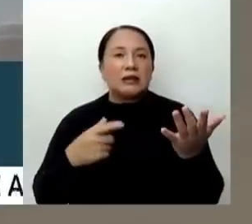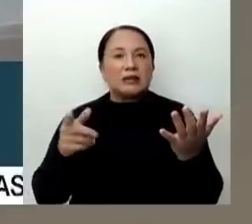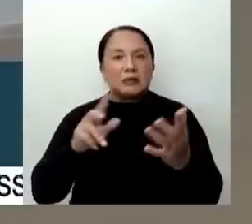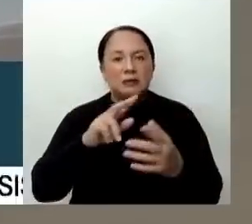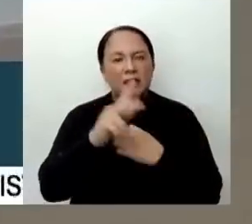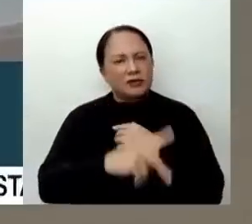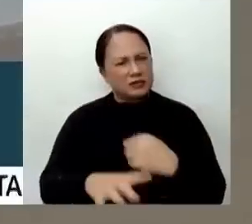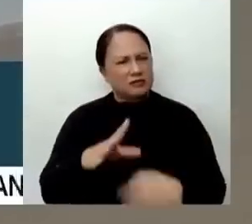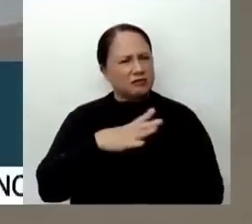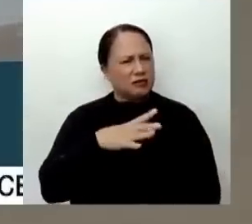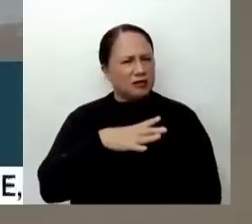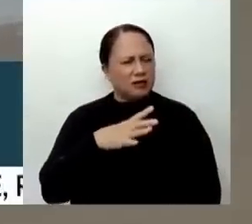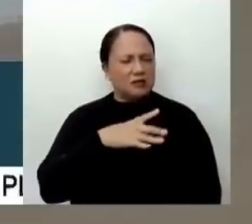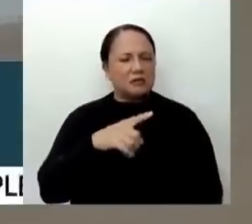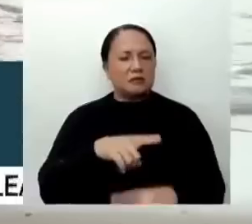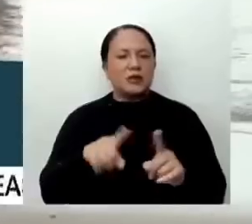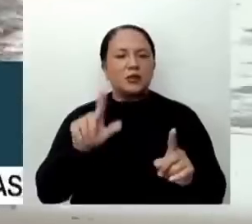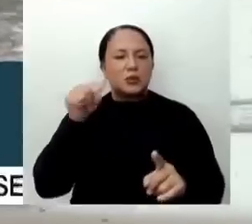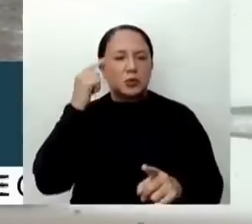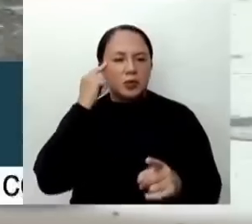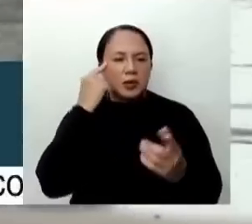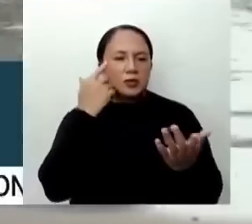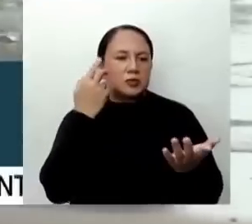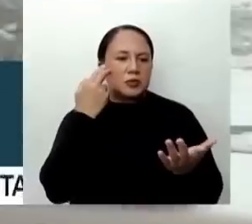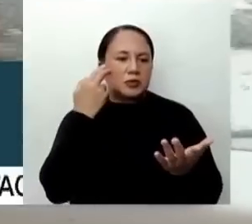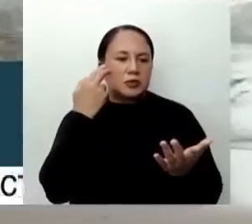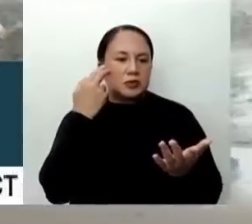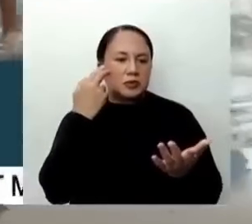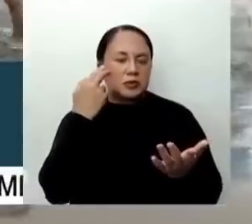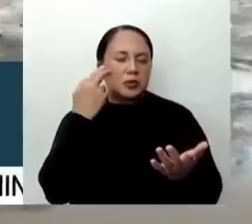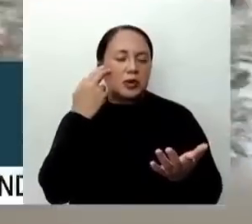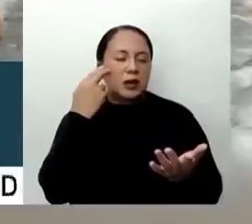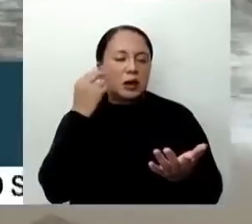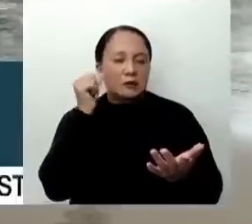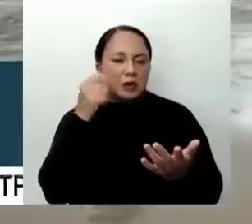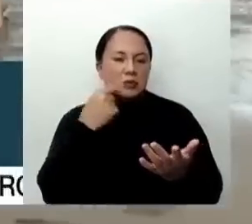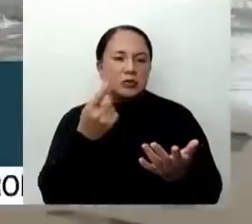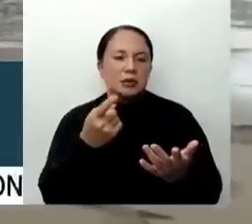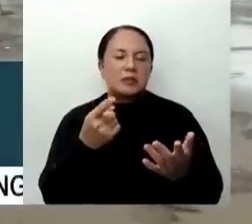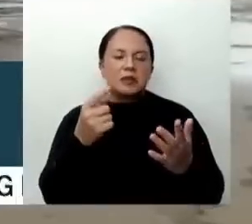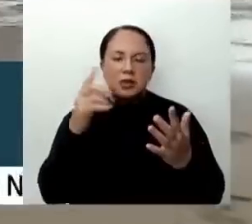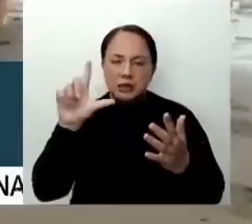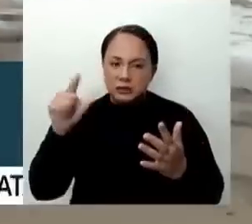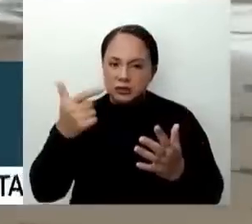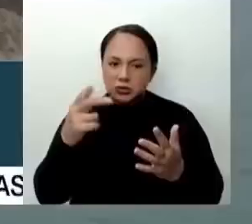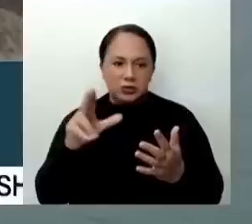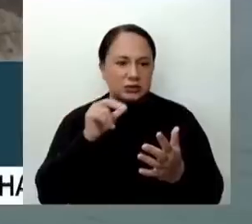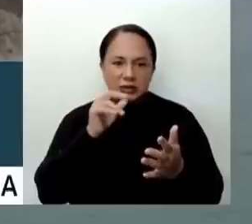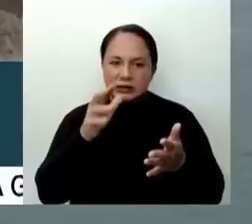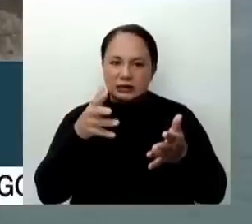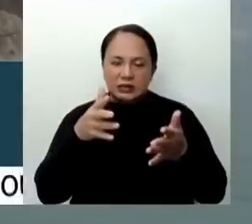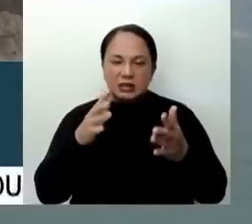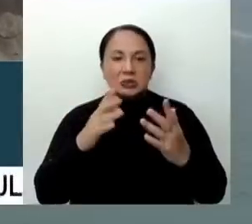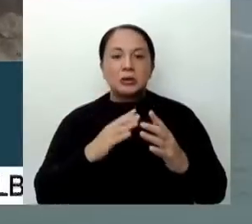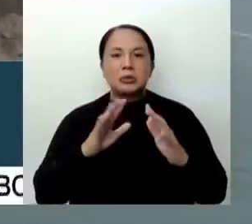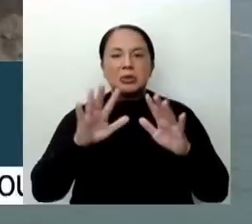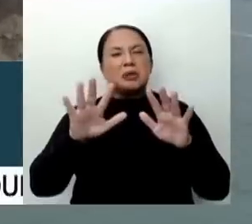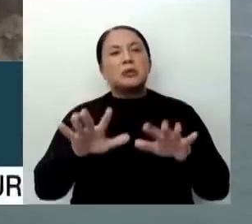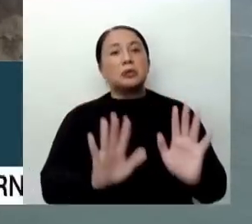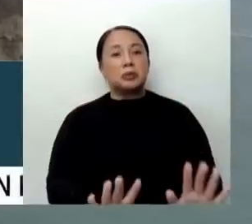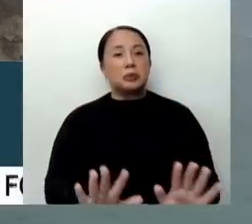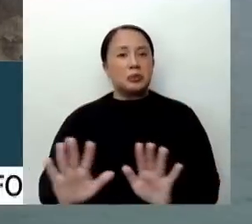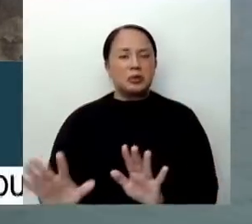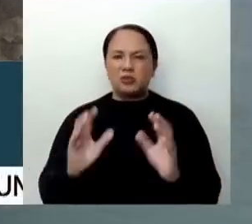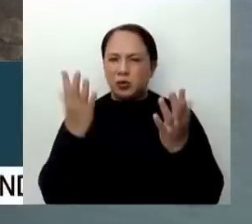But Governor Rodito Albano III maintains the local government will not let its guard down, especially as the